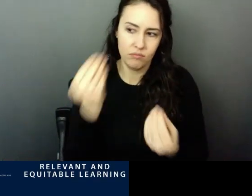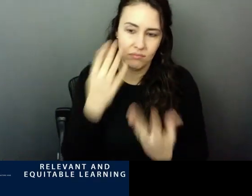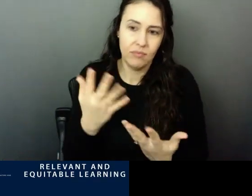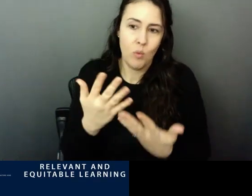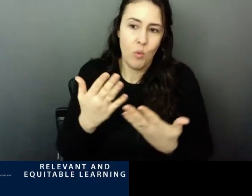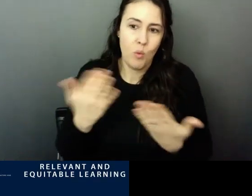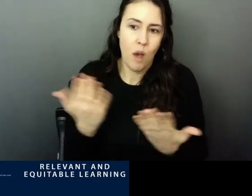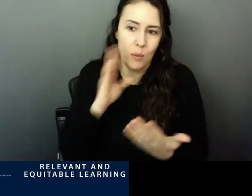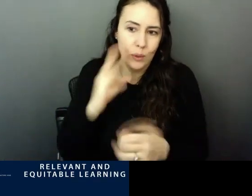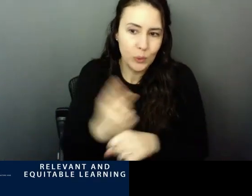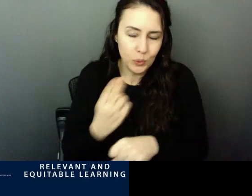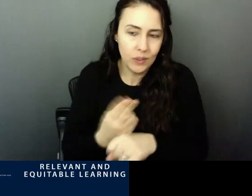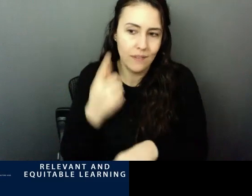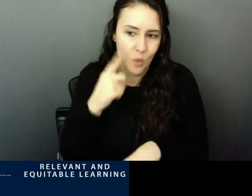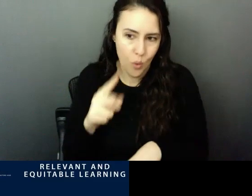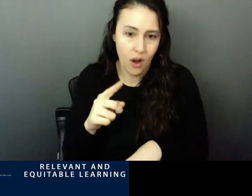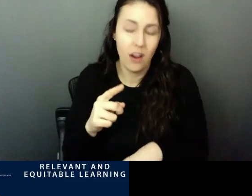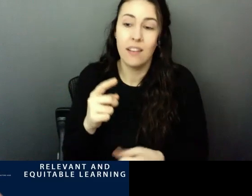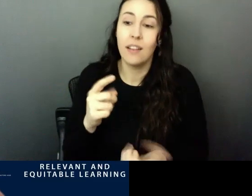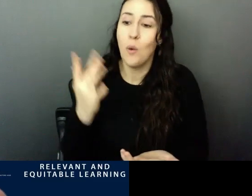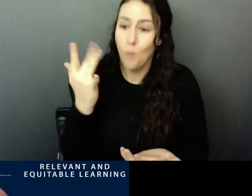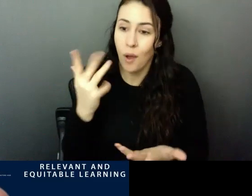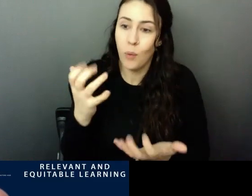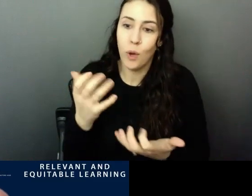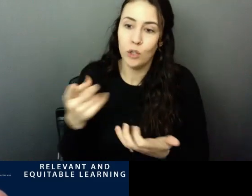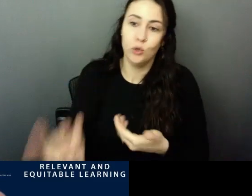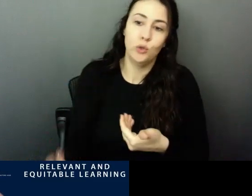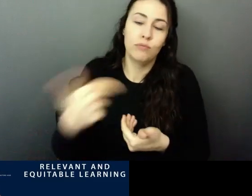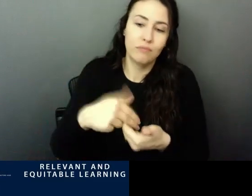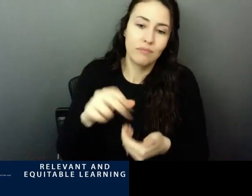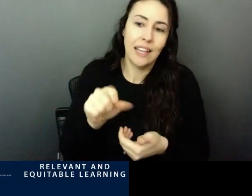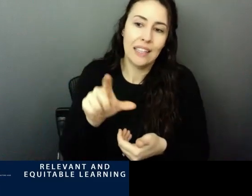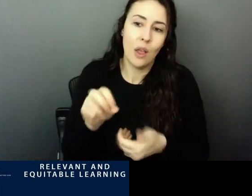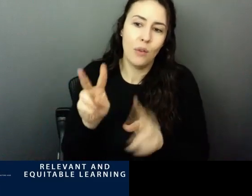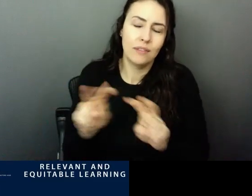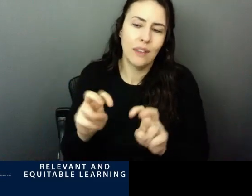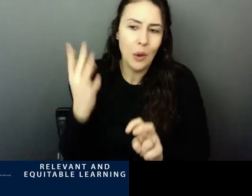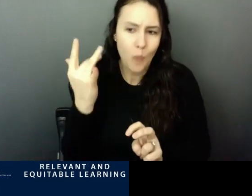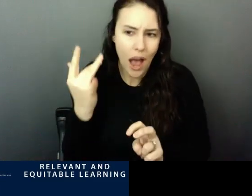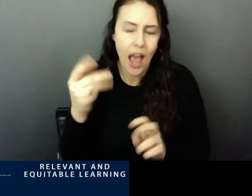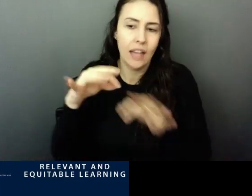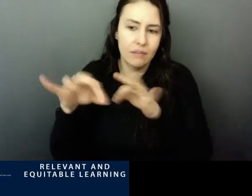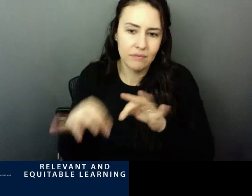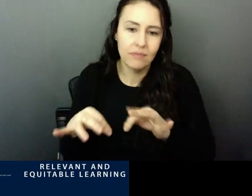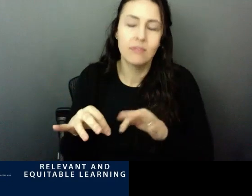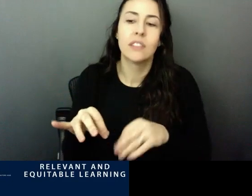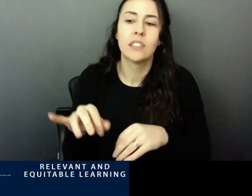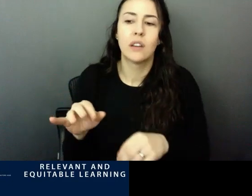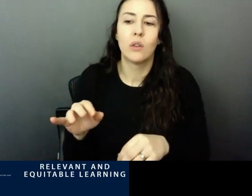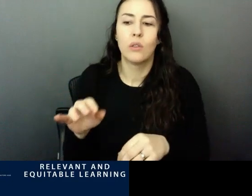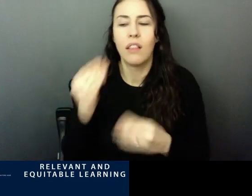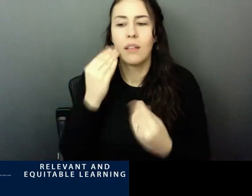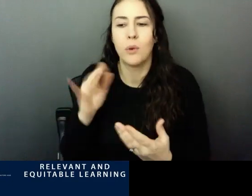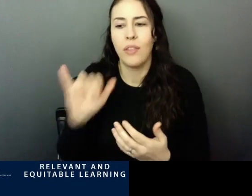yes, and I think really bring, here's why we want you to participate in SLO assessment and bring it back to that purpose. And just what I've seen,